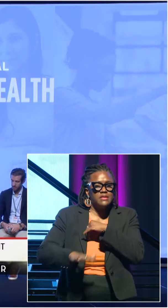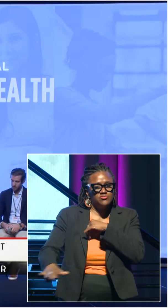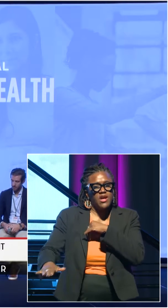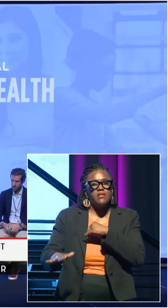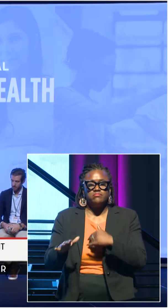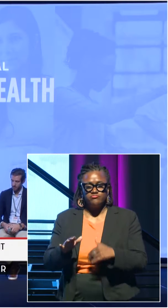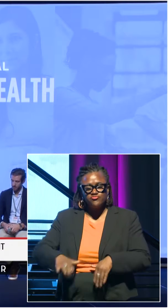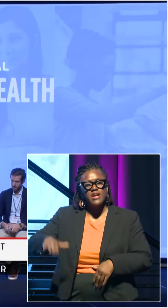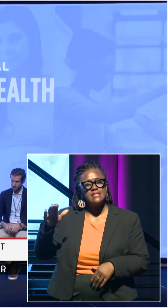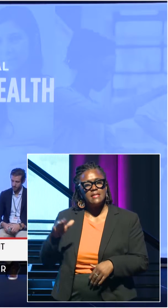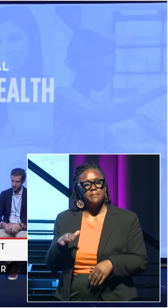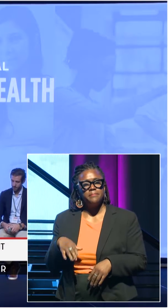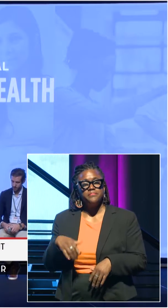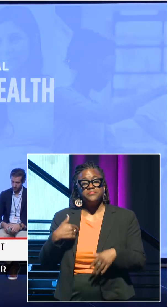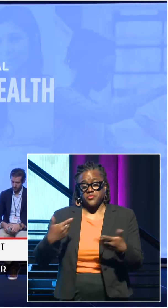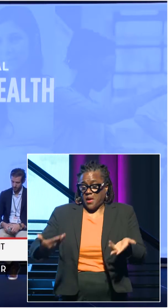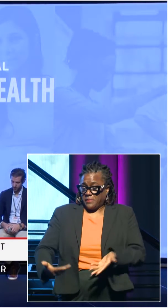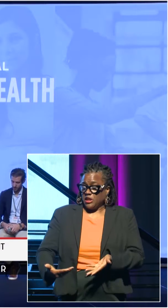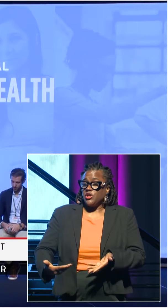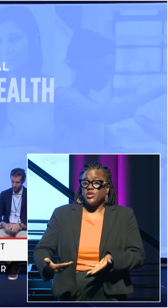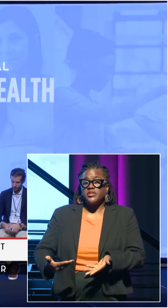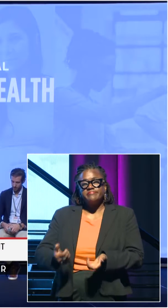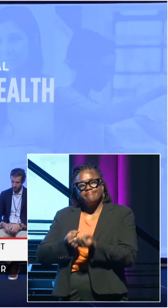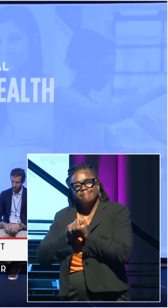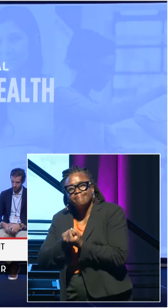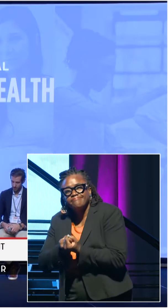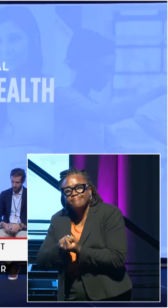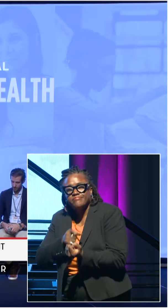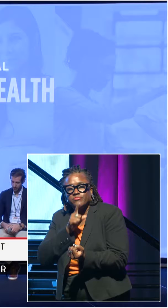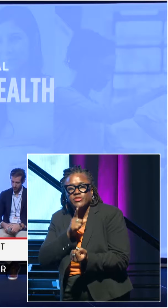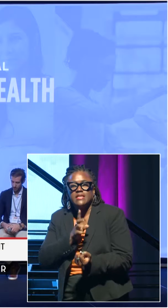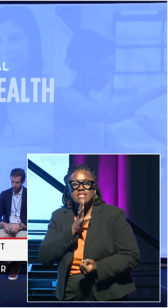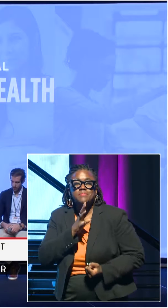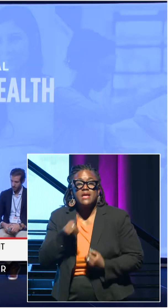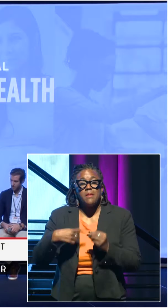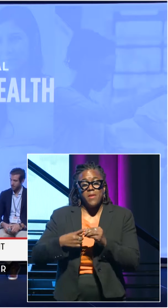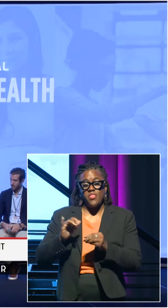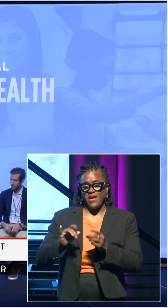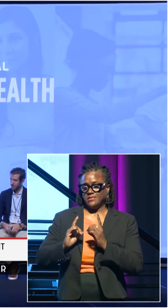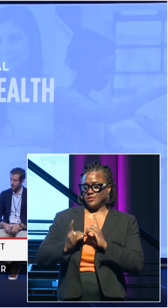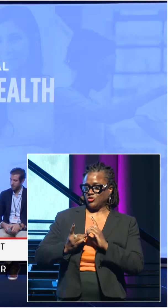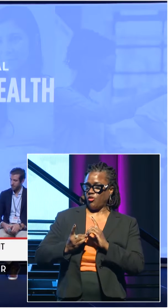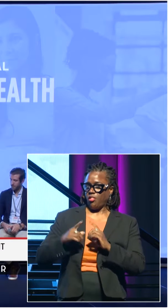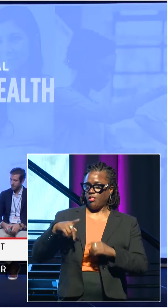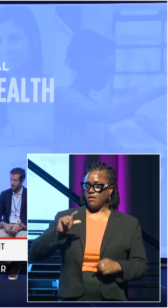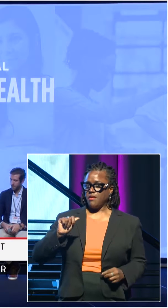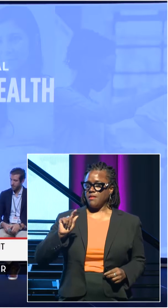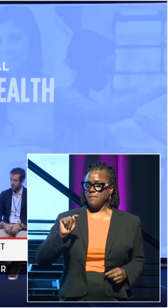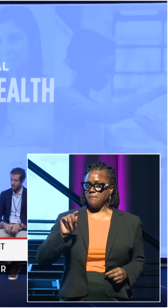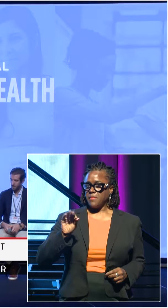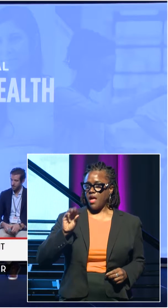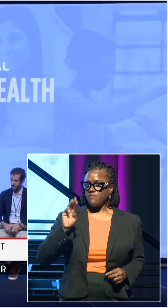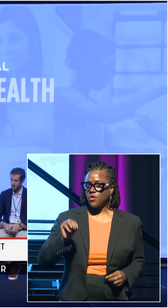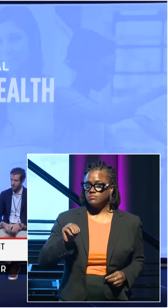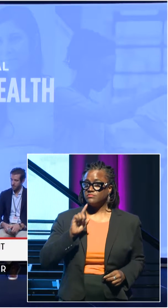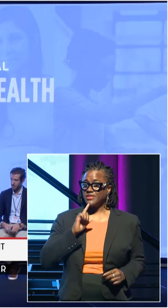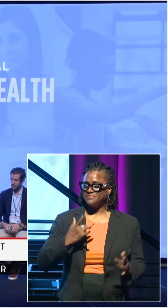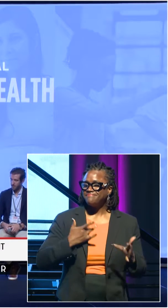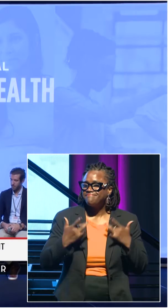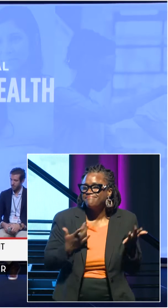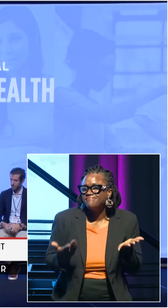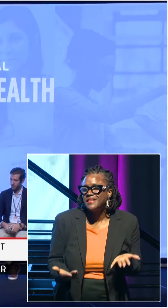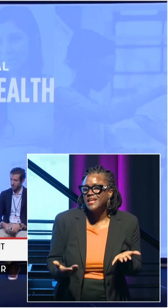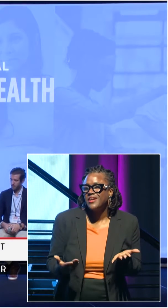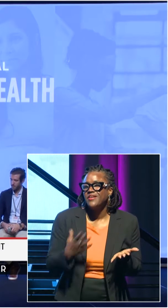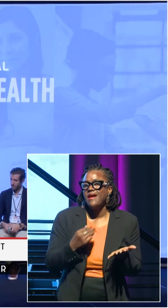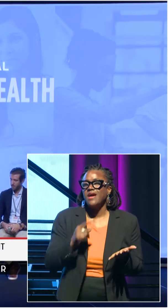childhood. So I'm here to just speak on the digital platform that we have, and I'm just so excited to be here and